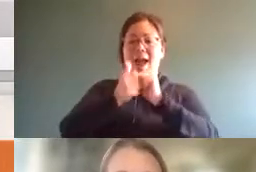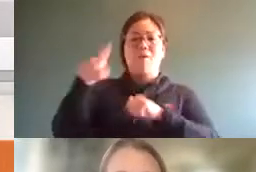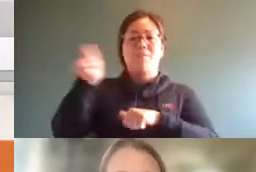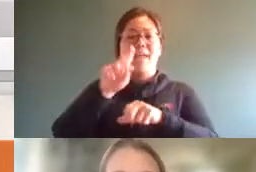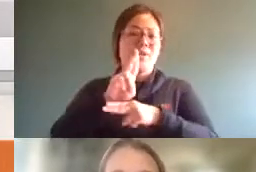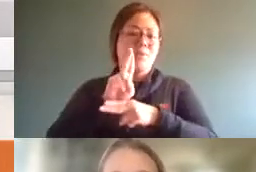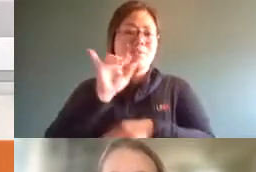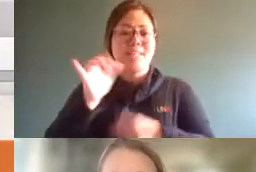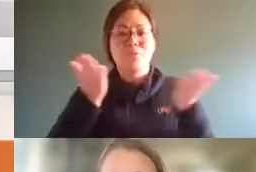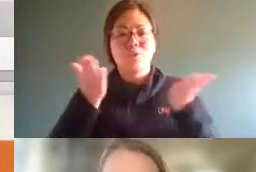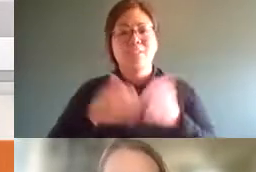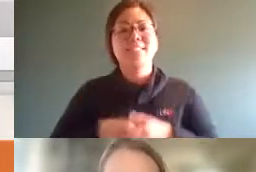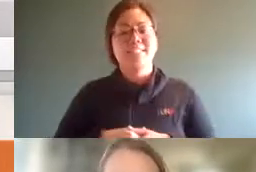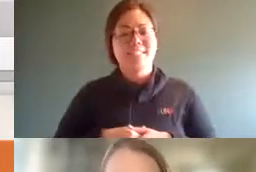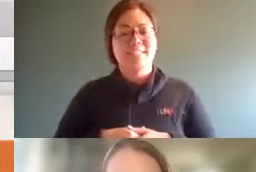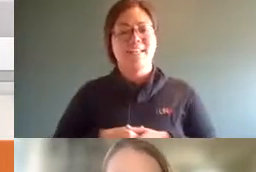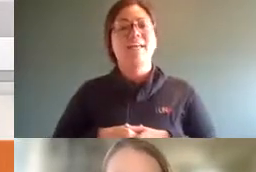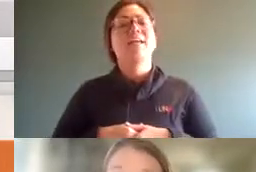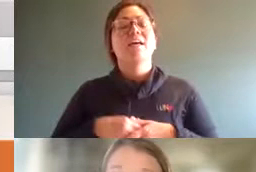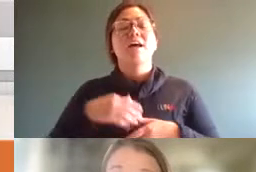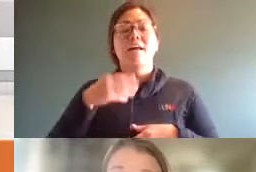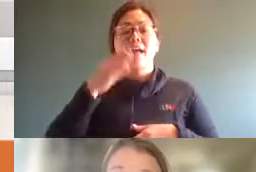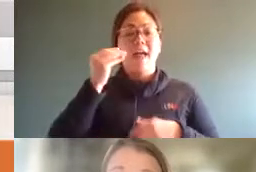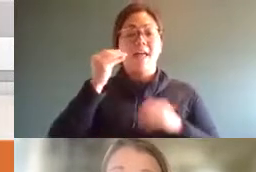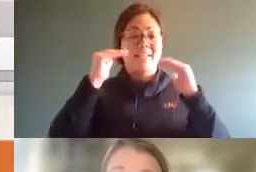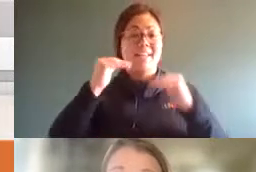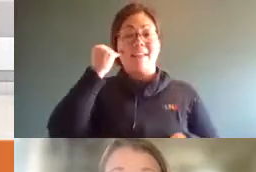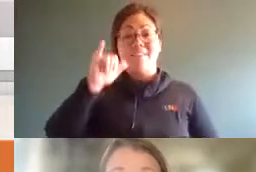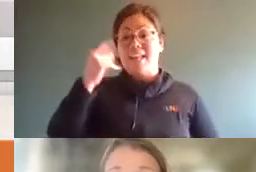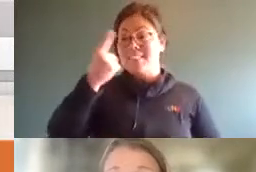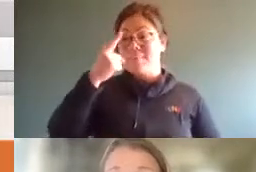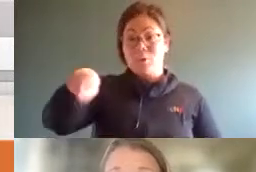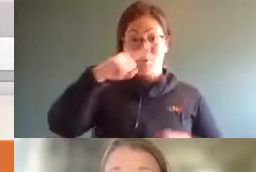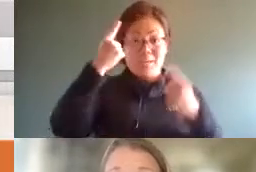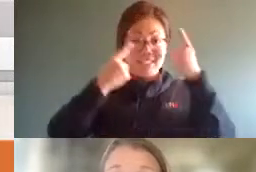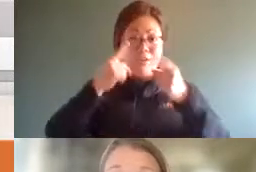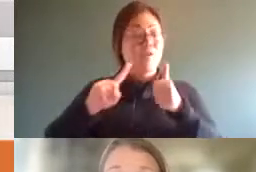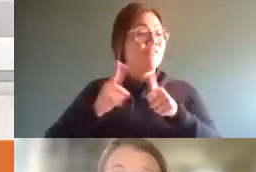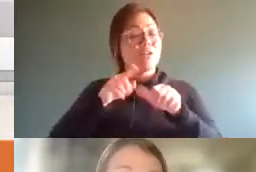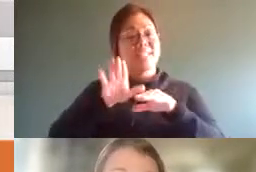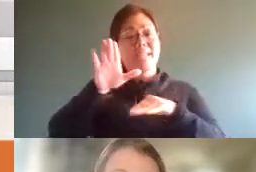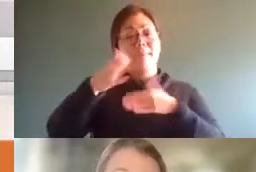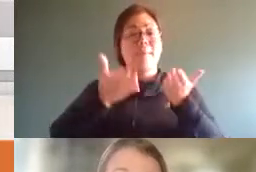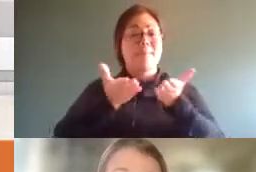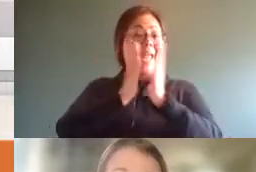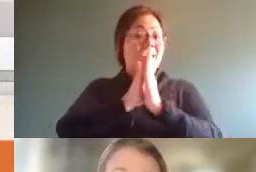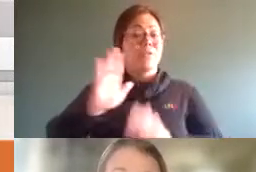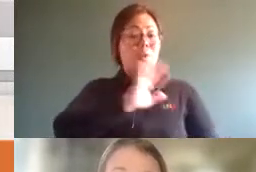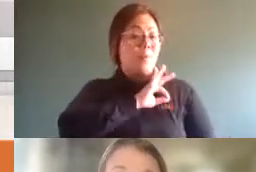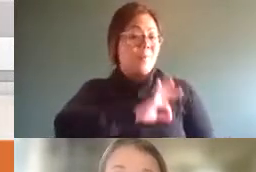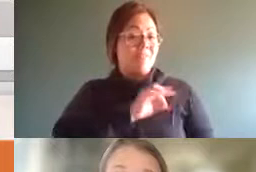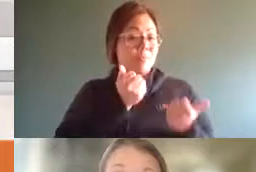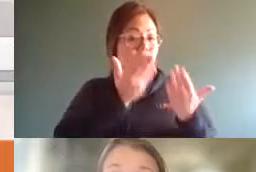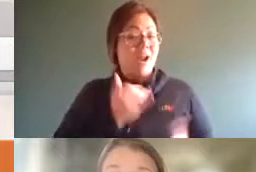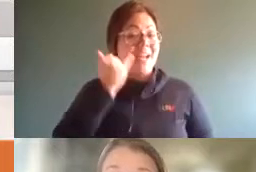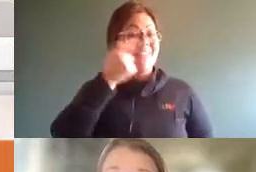that. And here, one suggestion is just, if this is something you're considering, a first step may be to ask your benefits provider if they